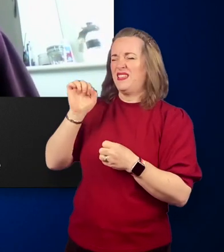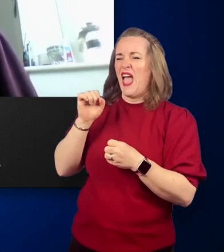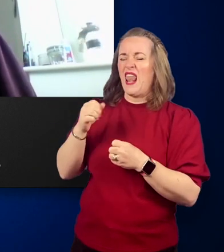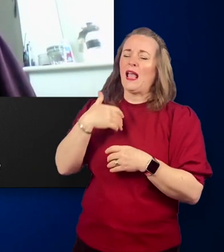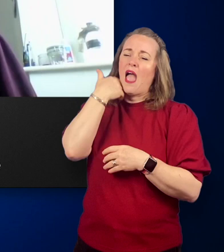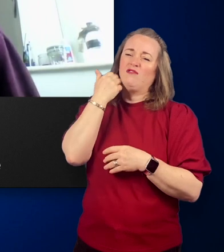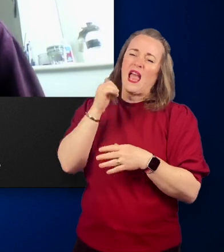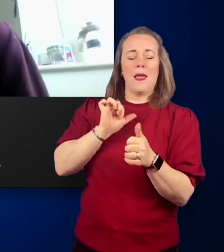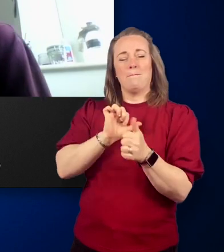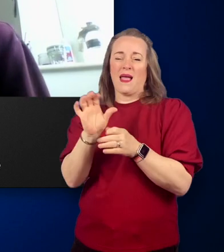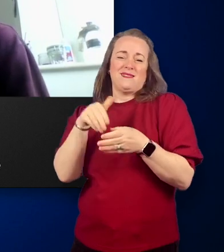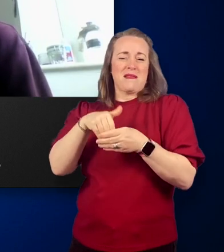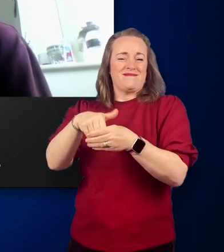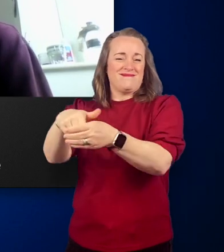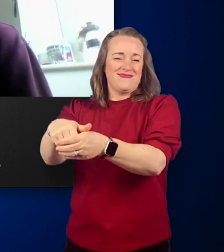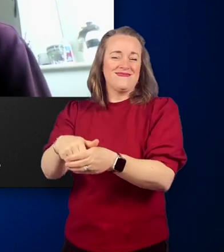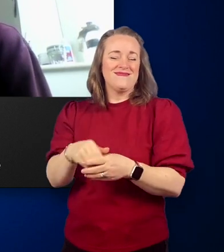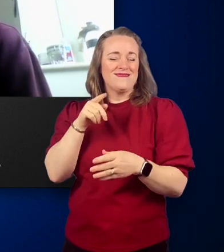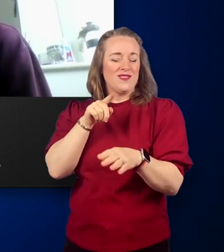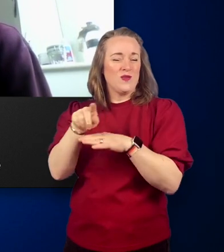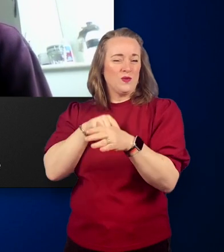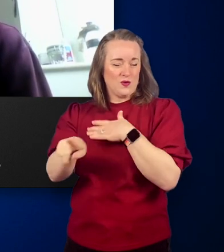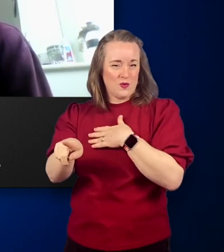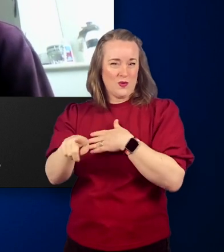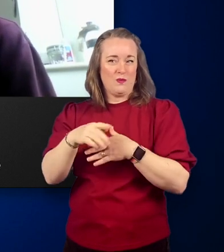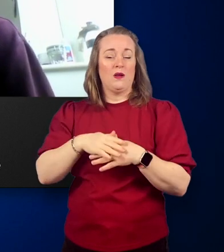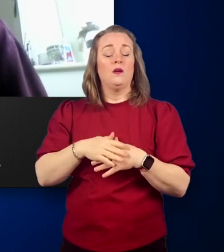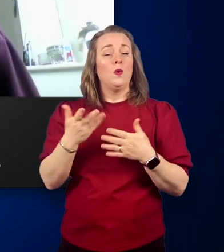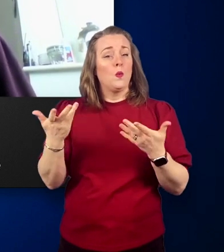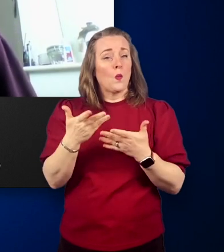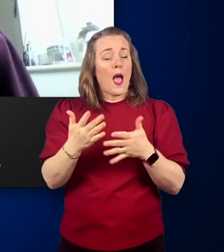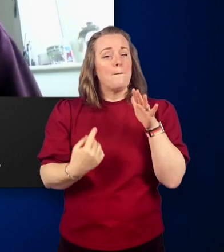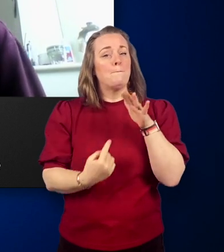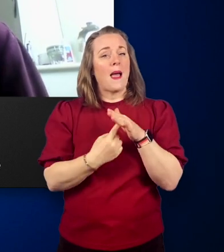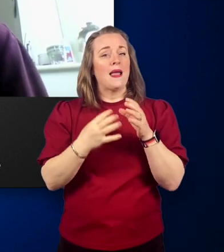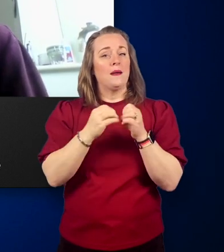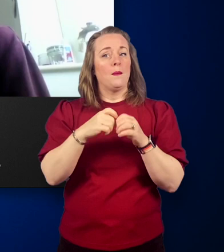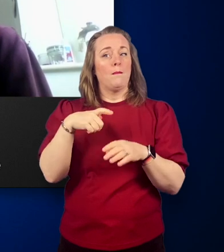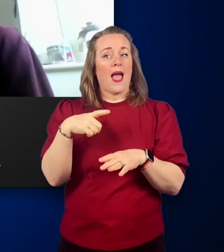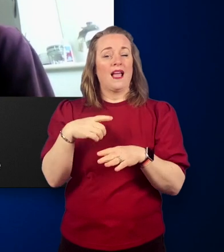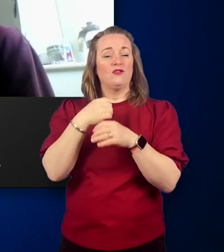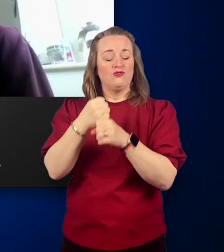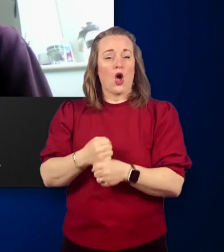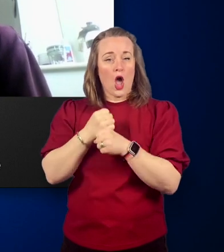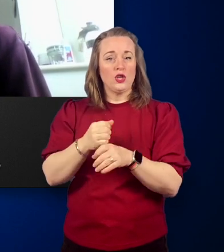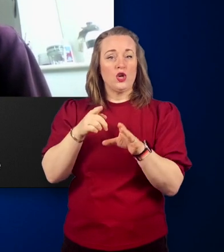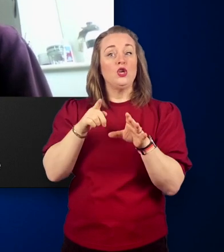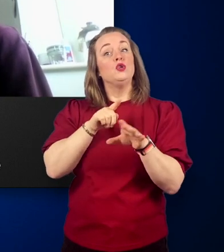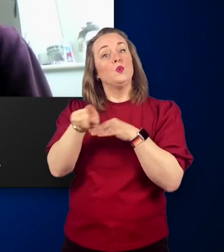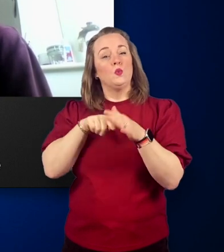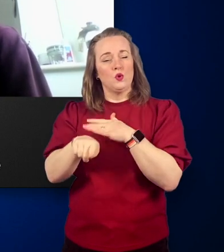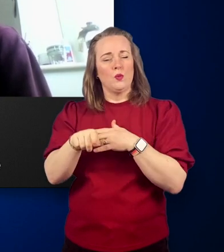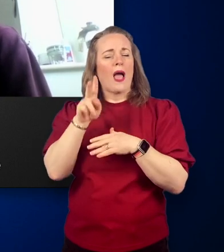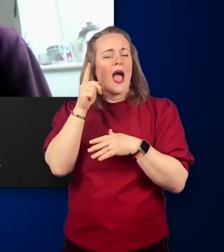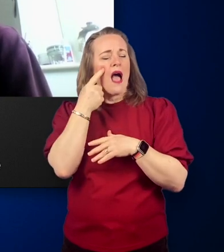day. Highlight reel, so check it out. It's on the main BEC Church YouTube. It's all on playlists, along with all of